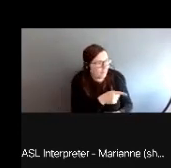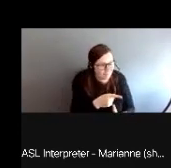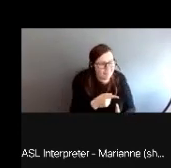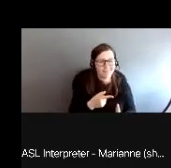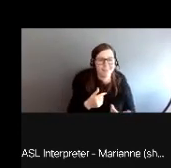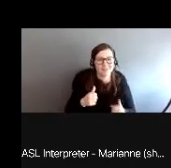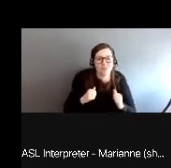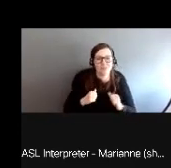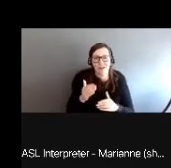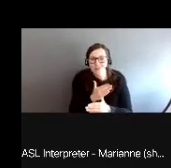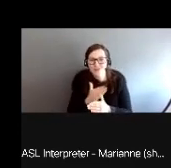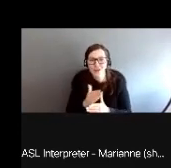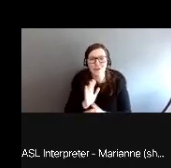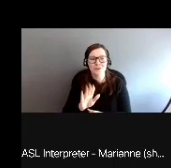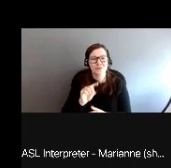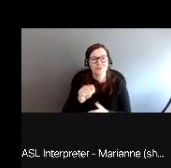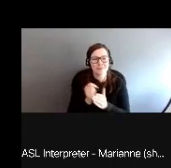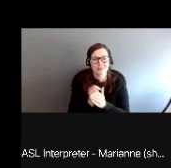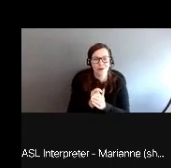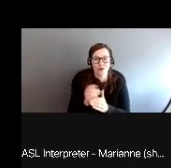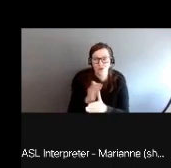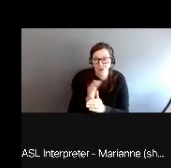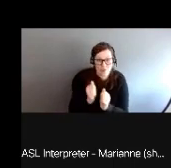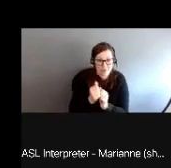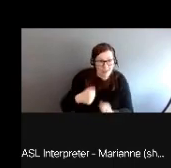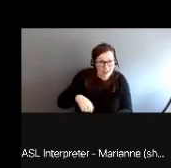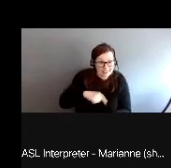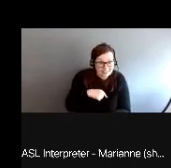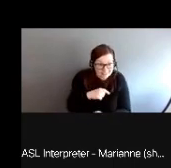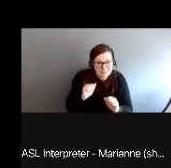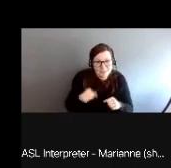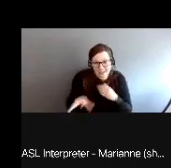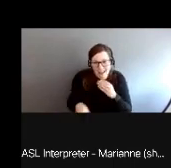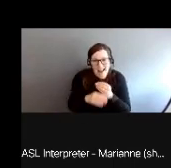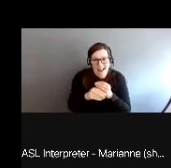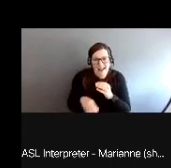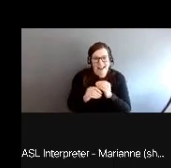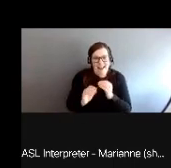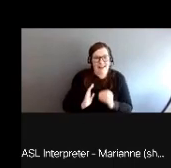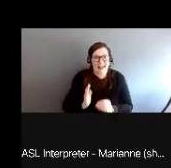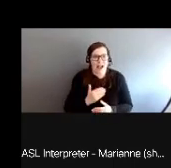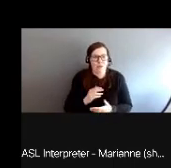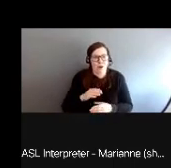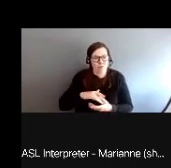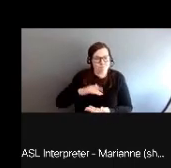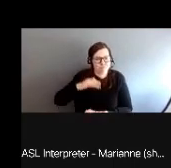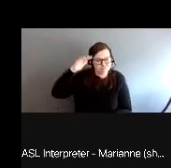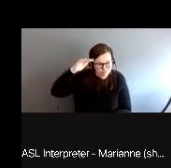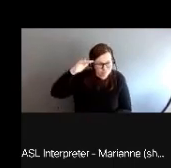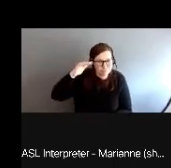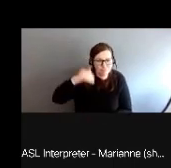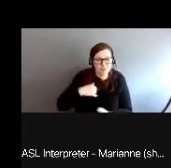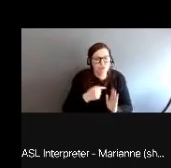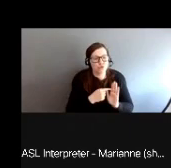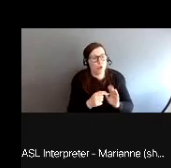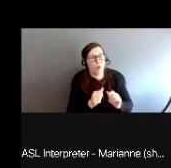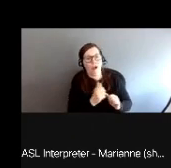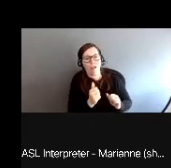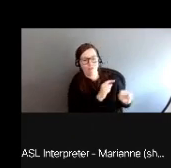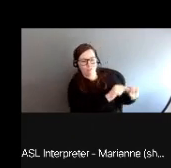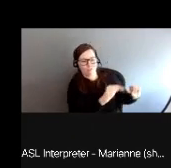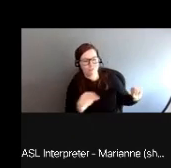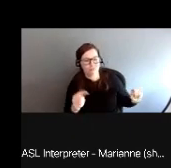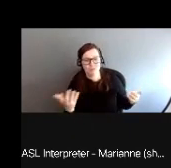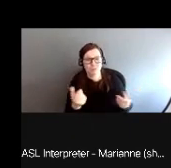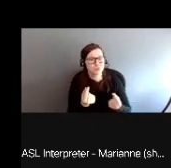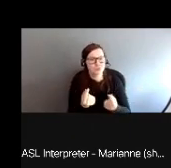TikTok videos, to share them with us so we can actually add them to collections and show others what you're doing and how you're using it. Now,